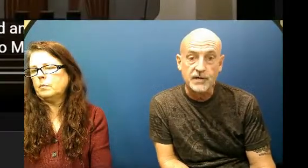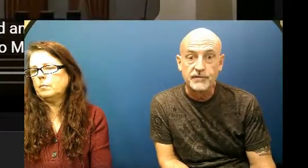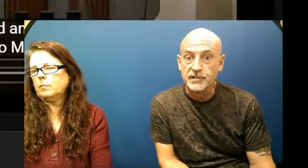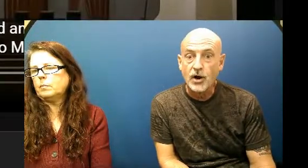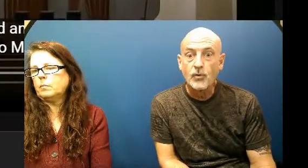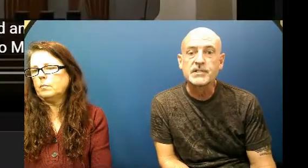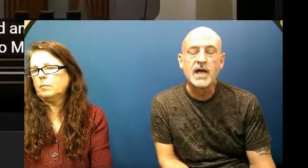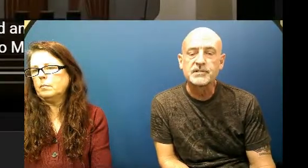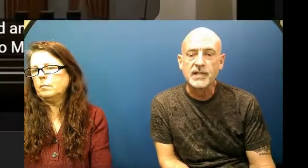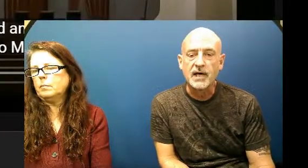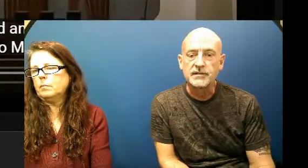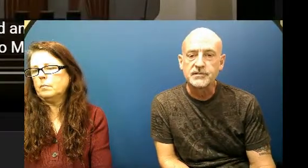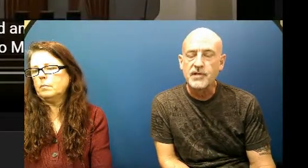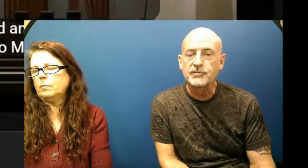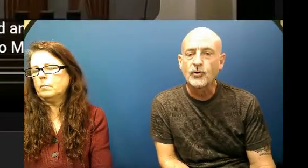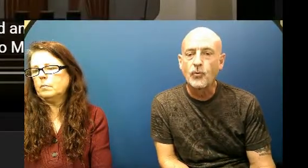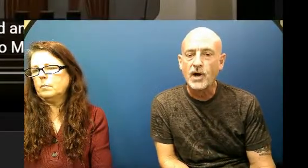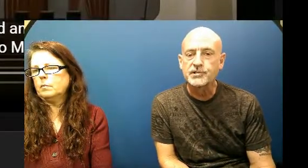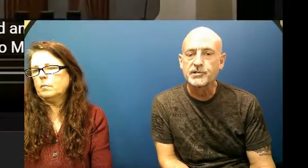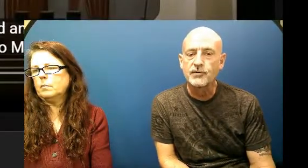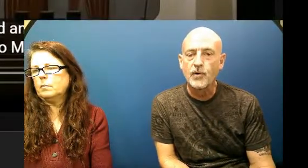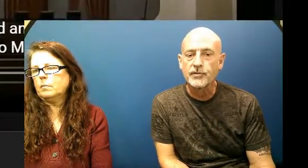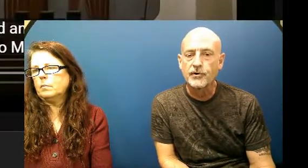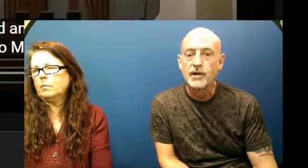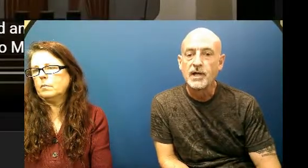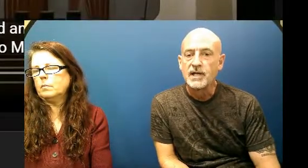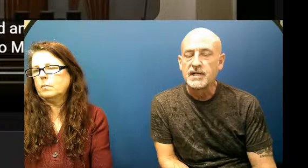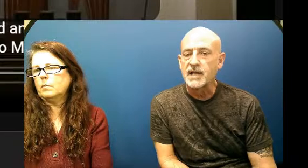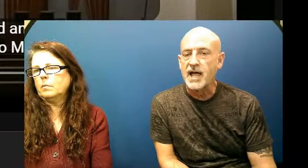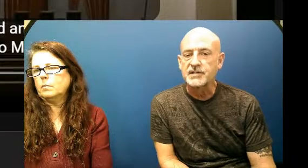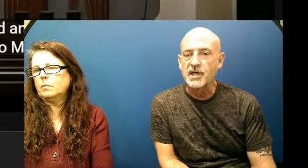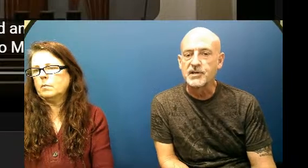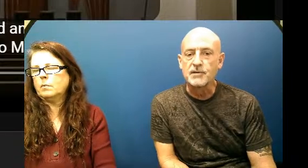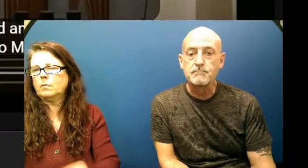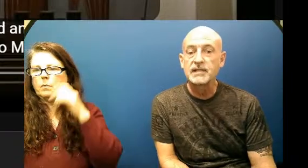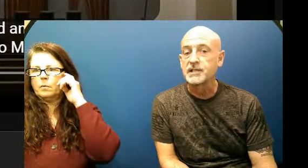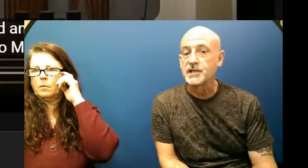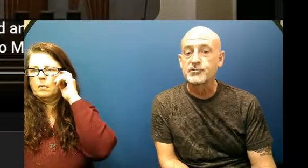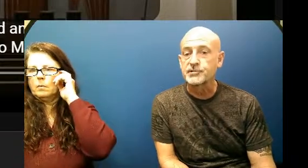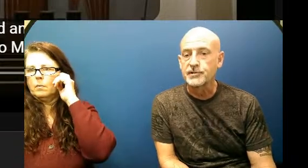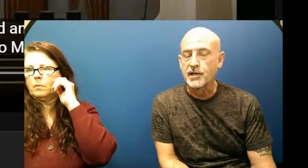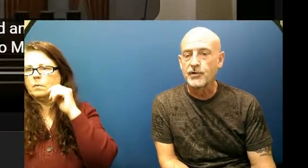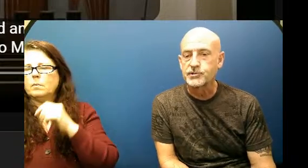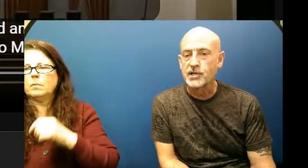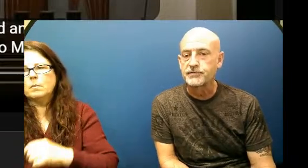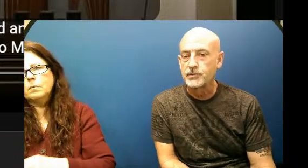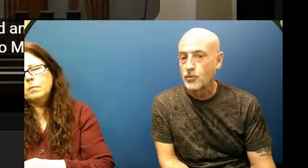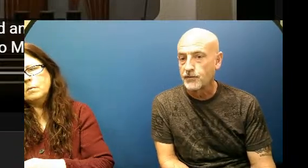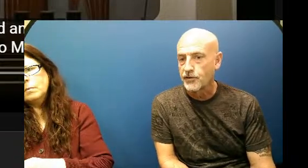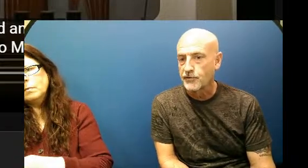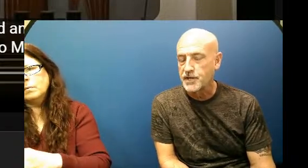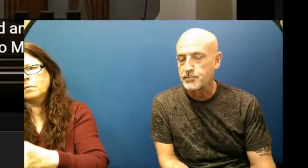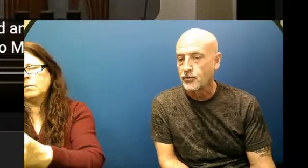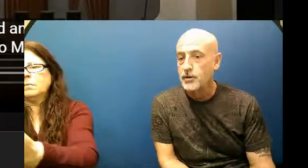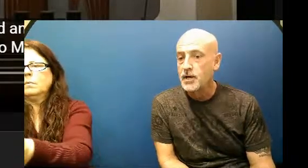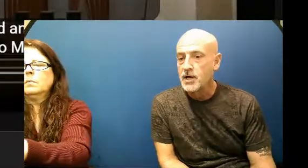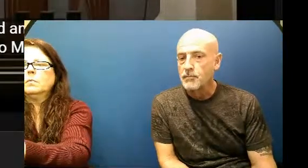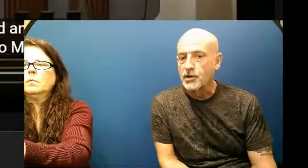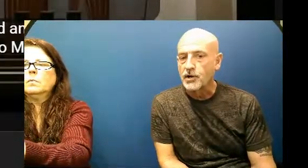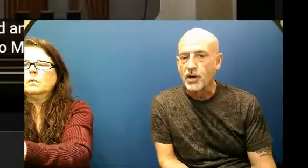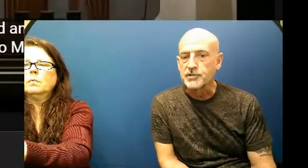a given. It always has that. That's not the question of whether it has a compelling interest in the health, safety, and welfare of